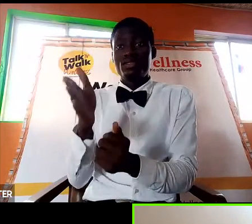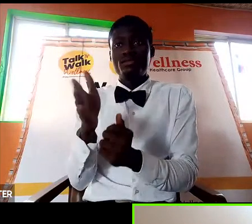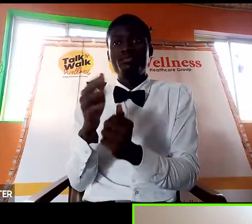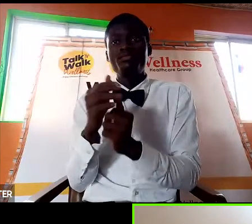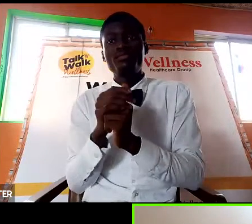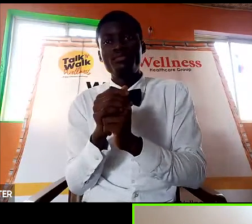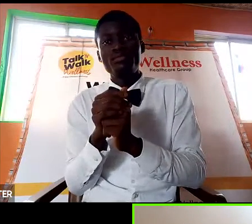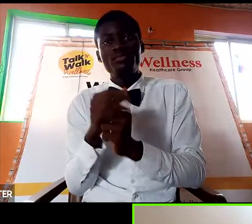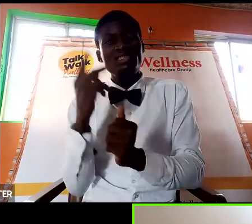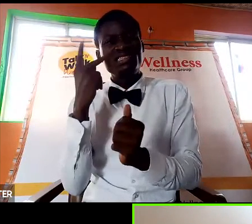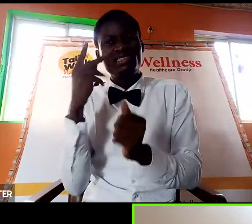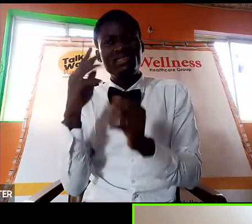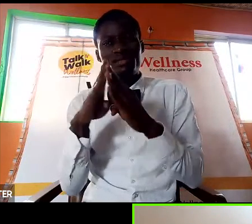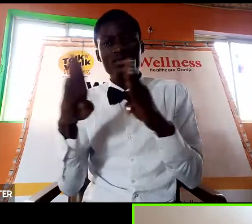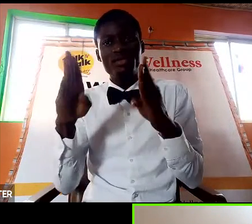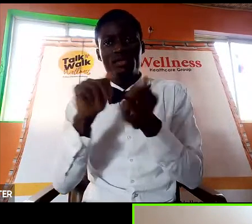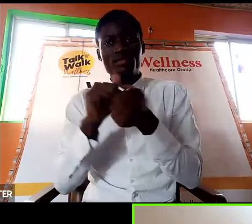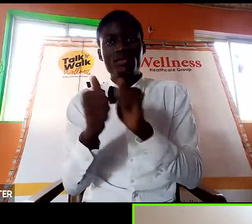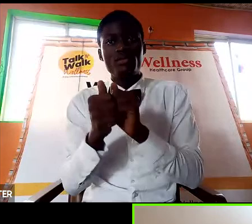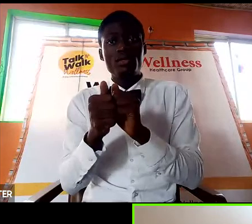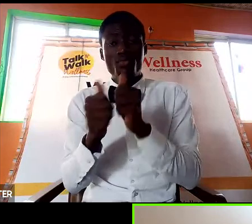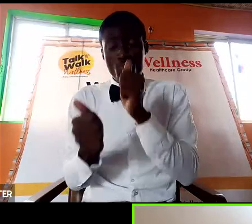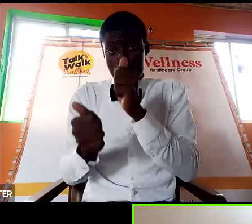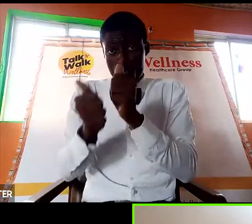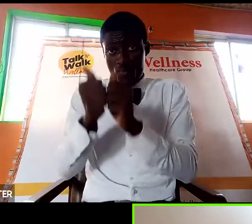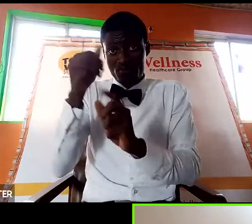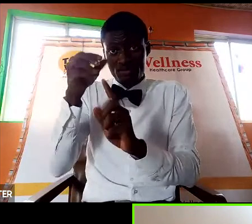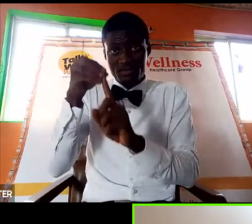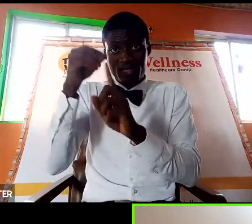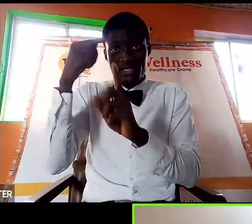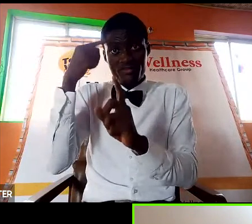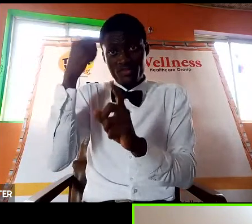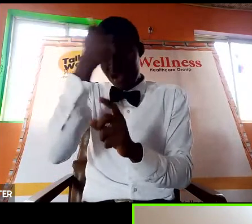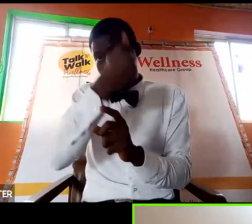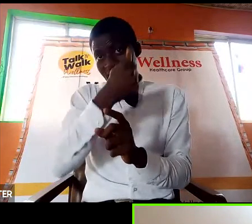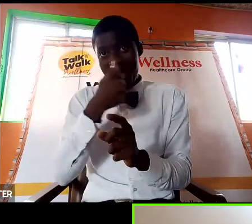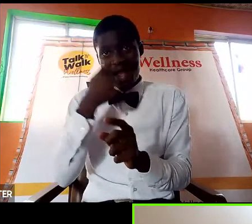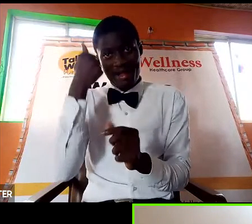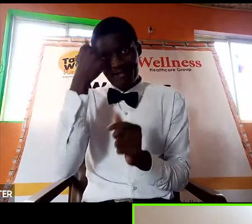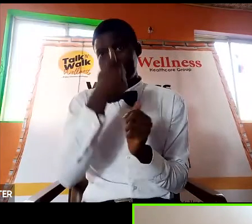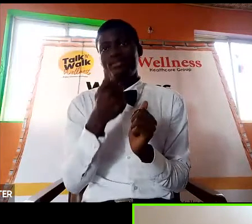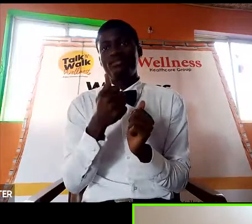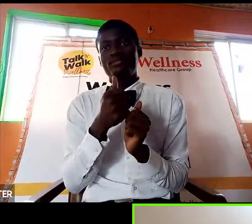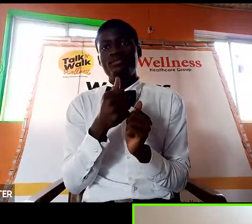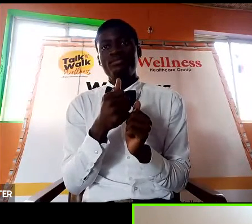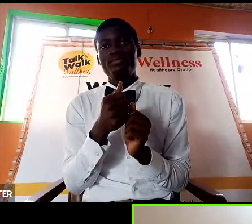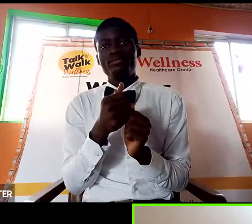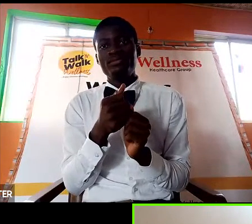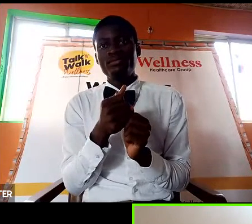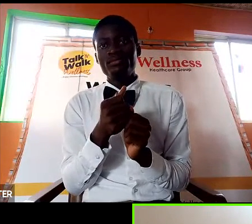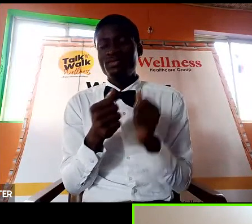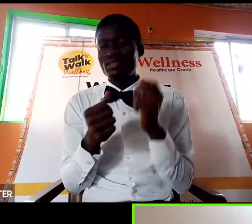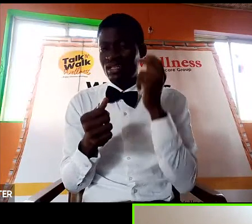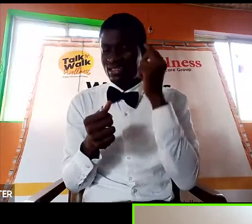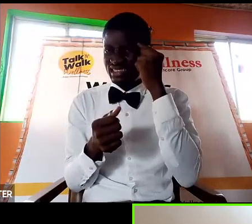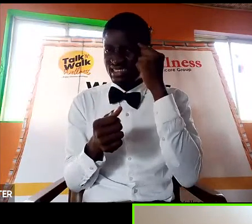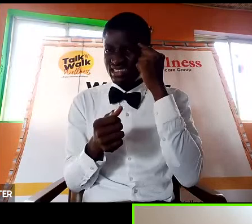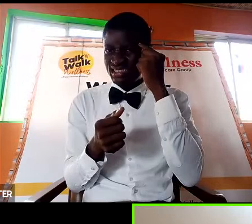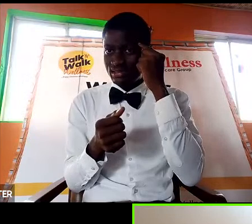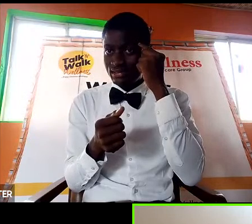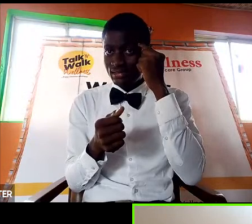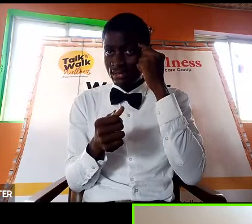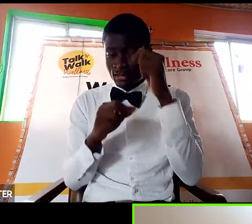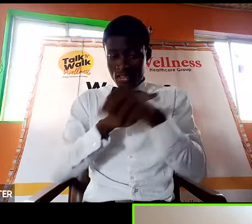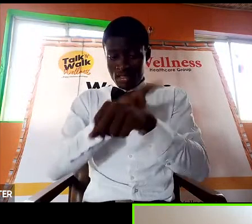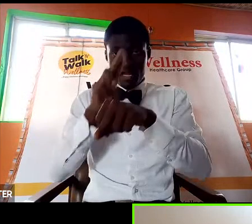for Africans. For African is huge. I think an average Western woman knows what